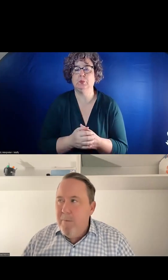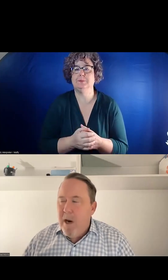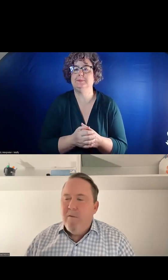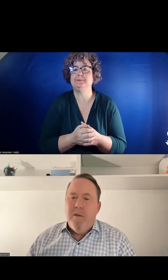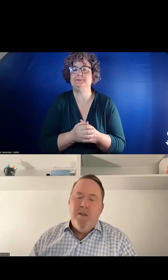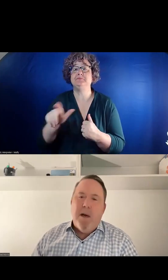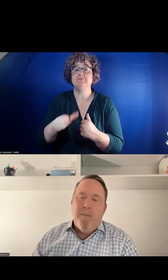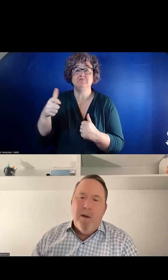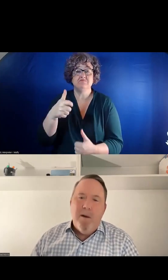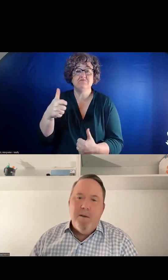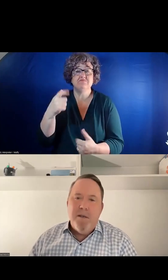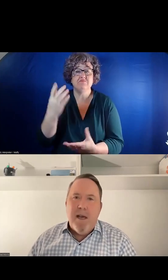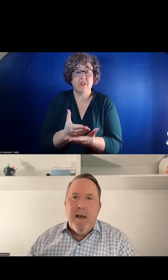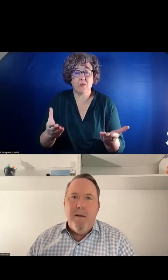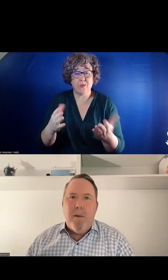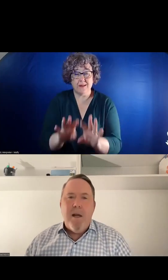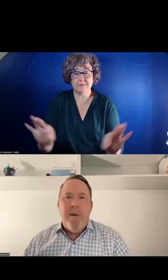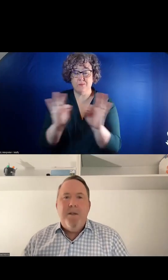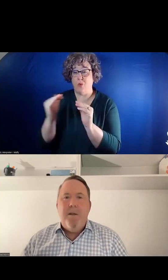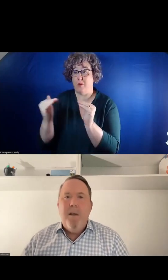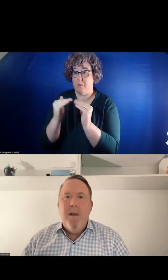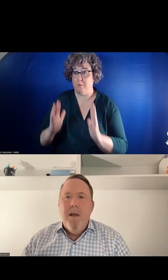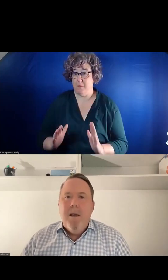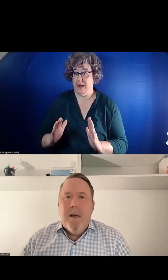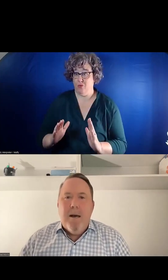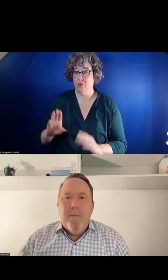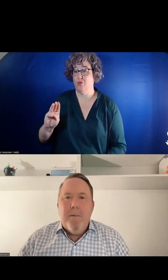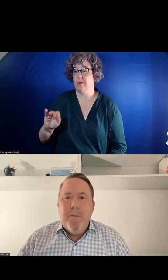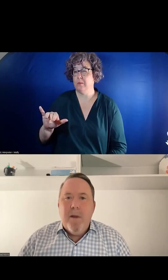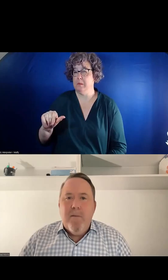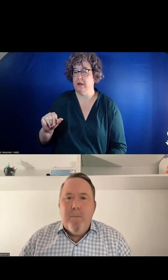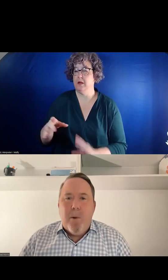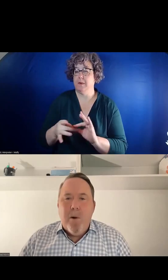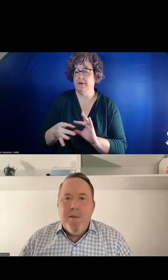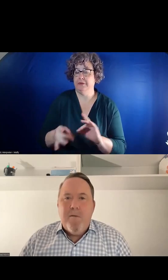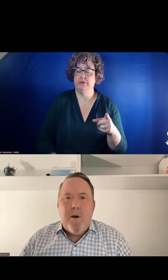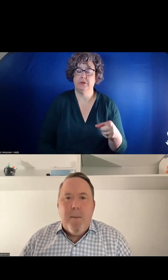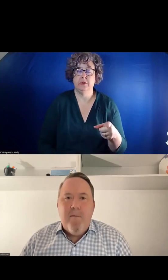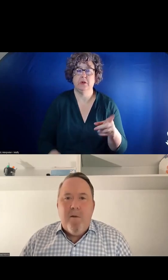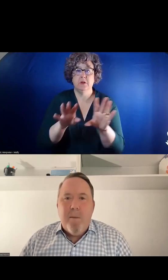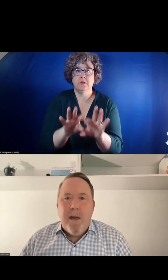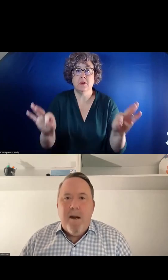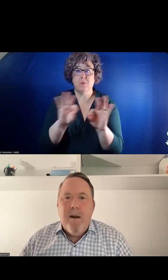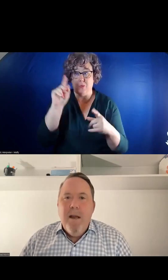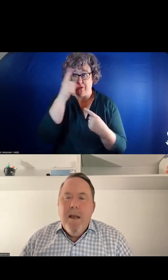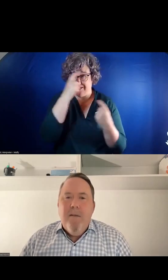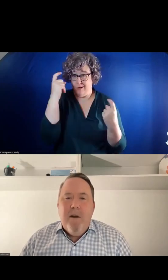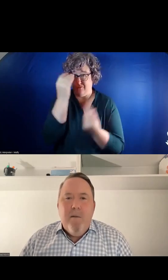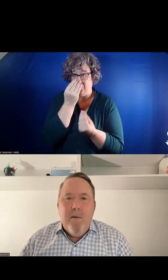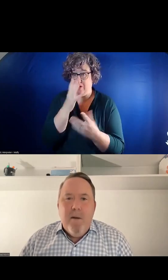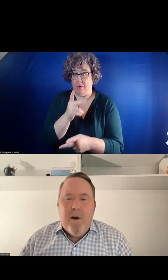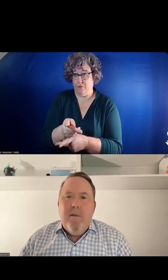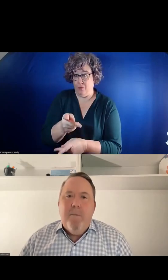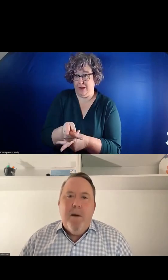Some other powerful things about peers is that Maya mentioned the importance of trauma-informed care. If